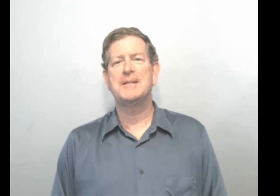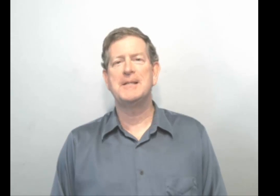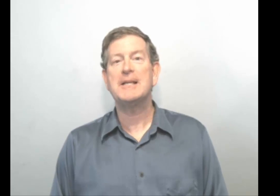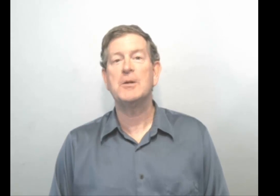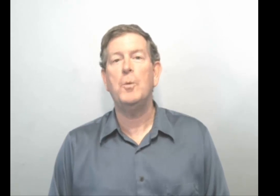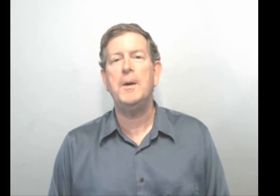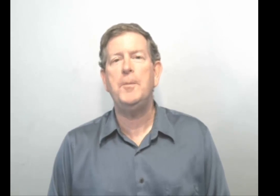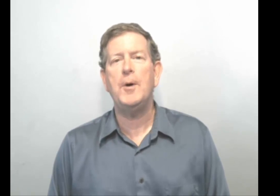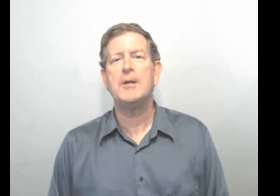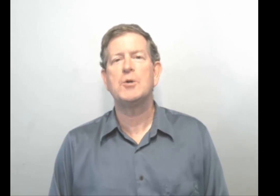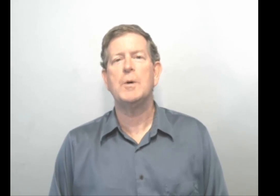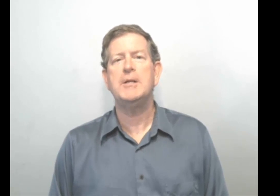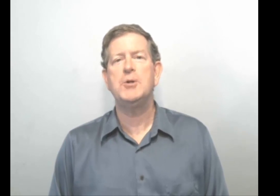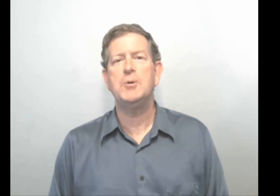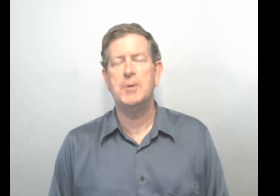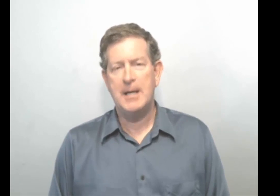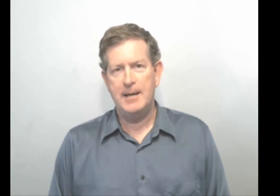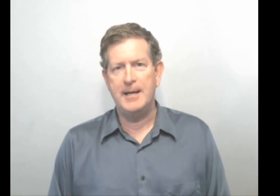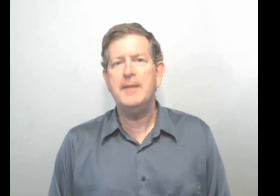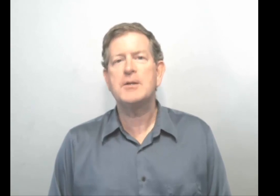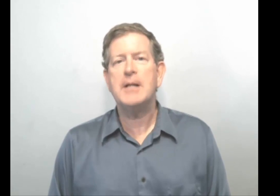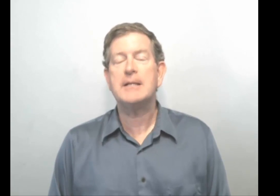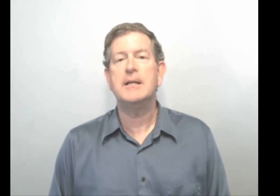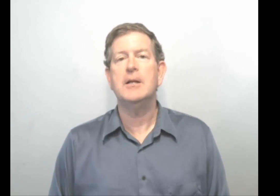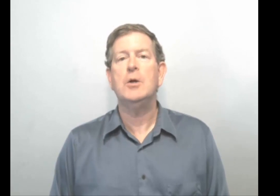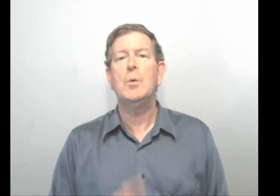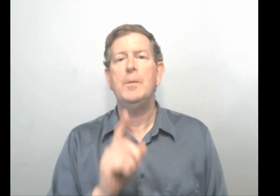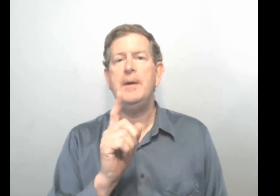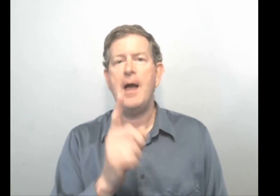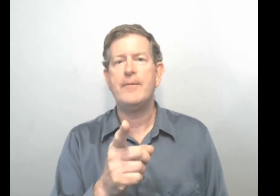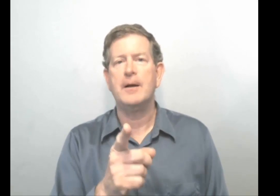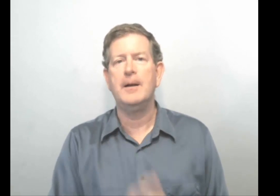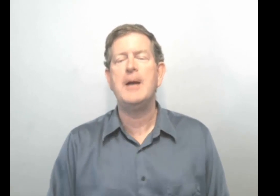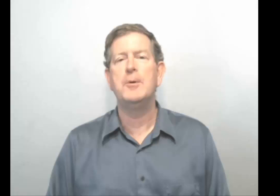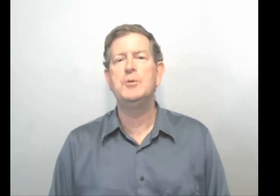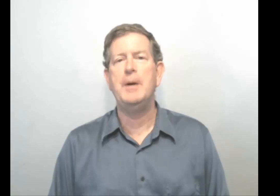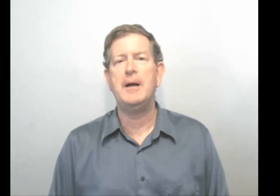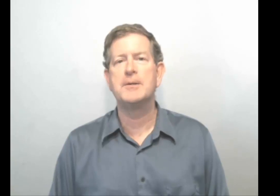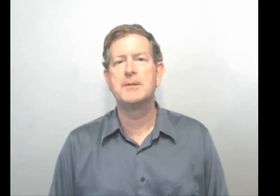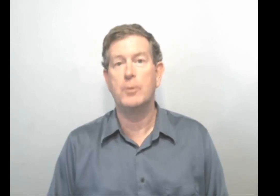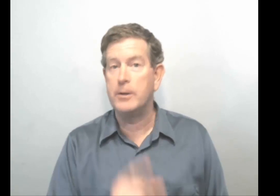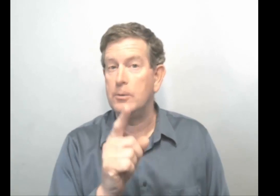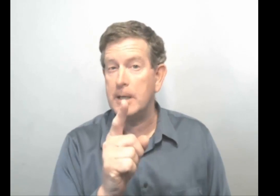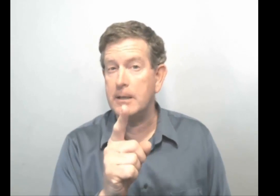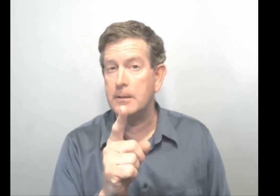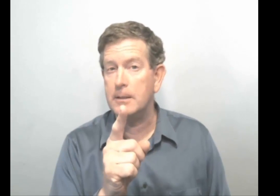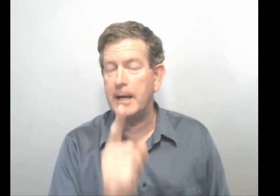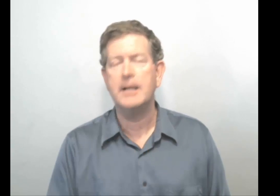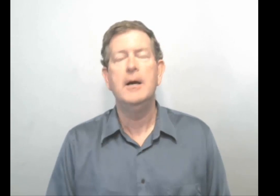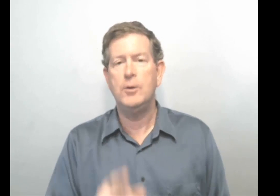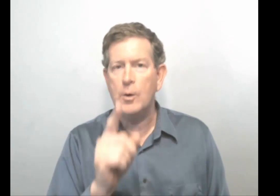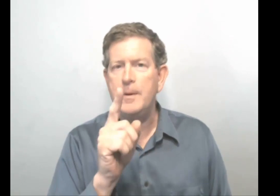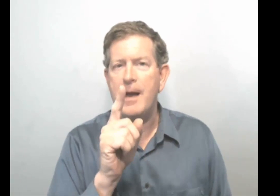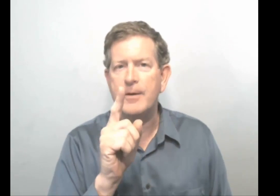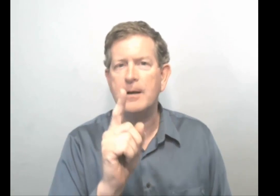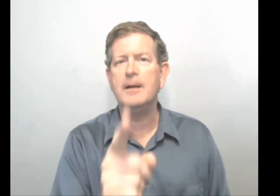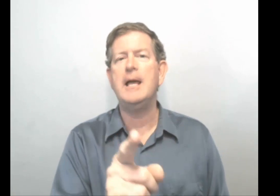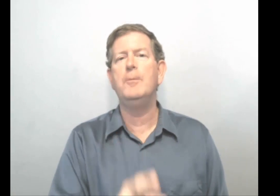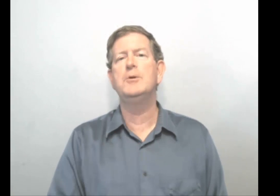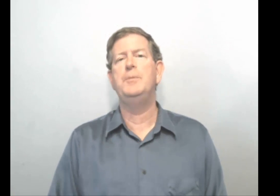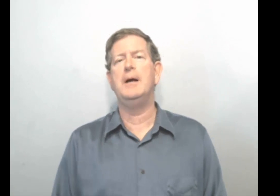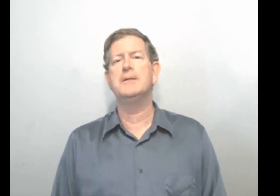Hello, this is lesson 1.22, and in this lesson you will be having a language pals, whether you like it or not, you will be